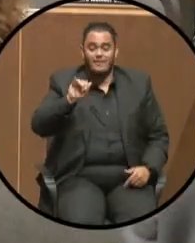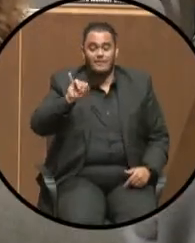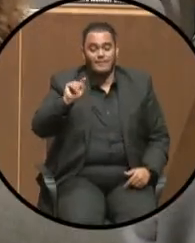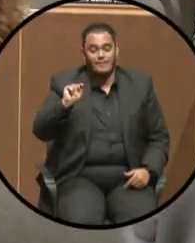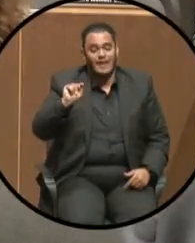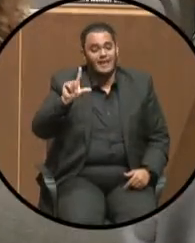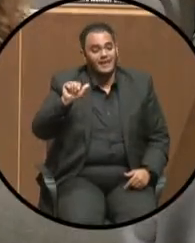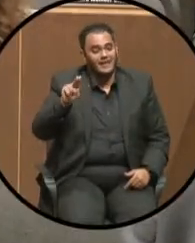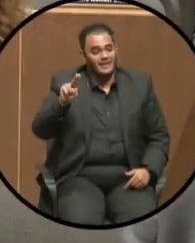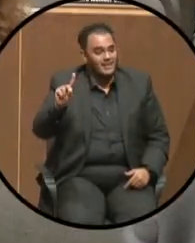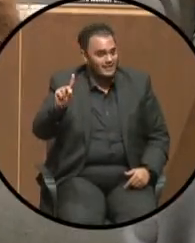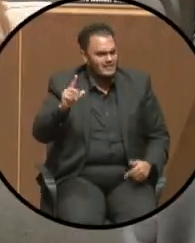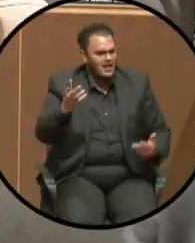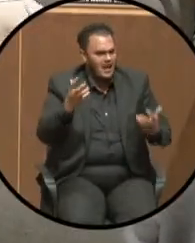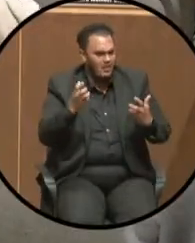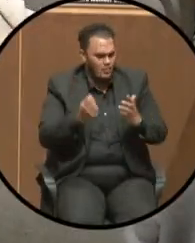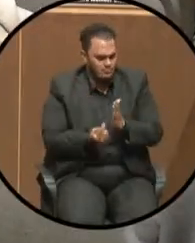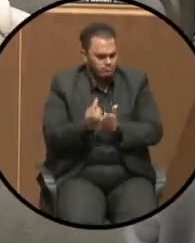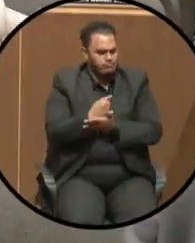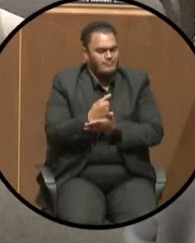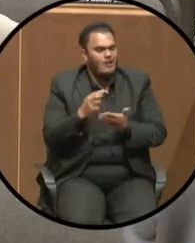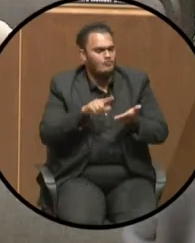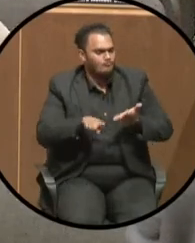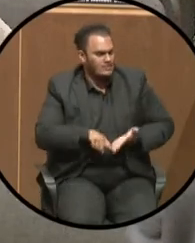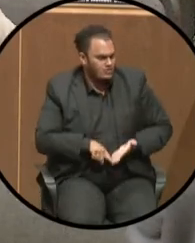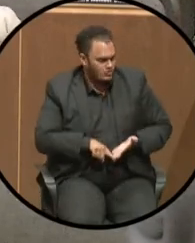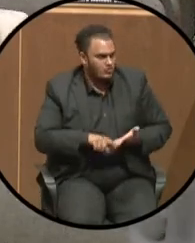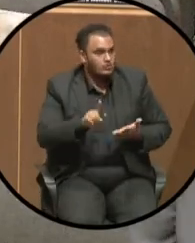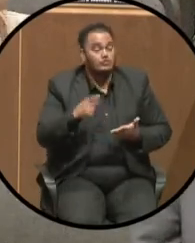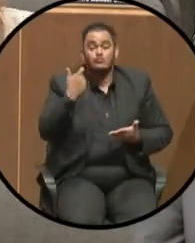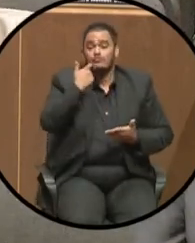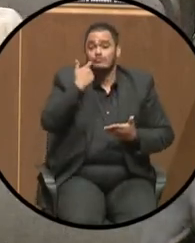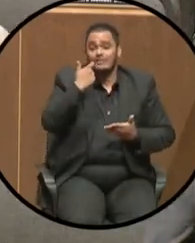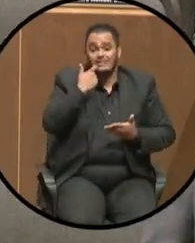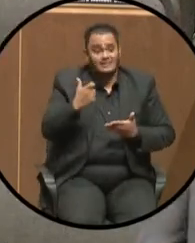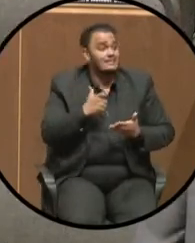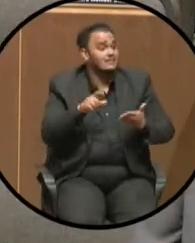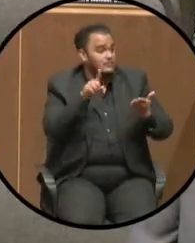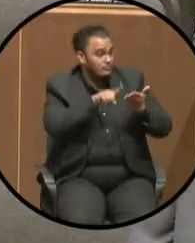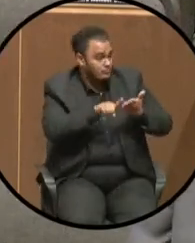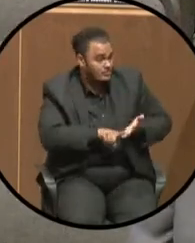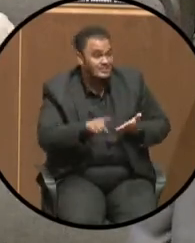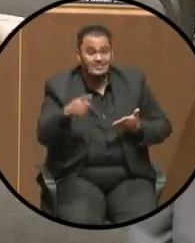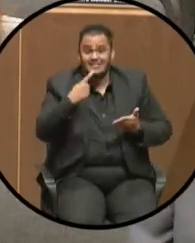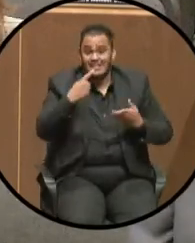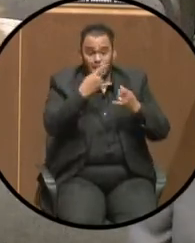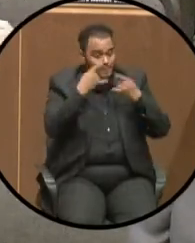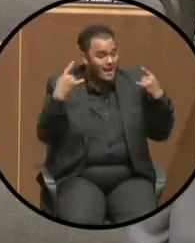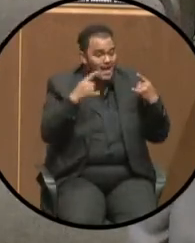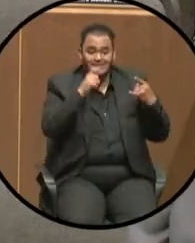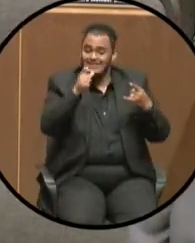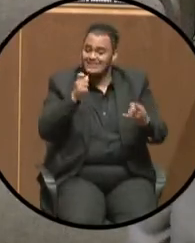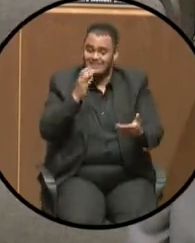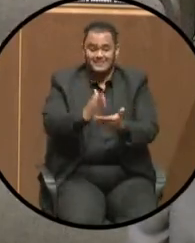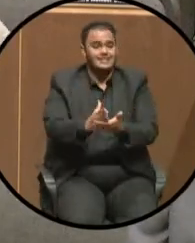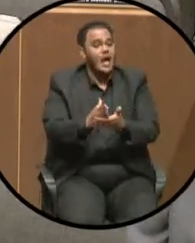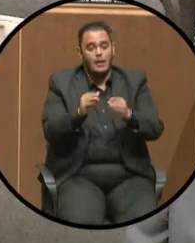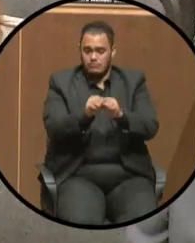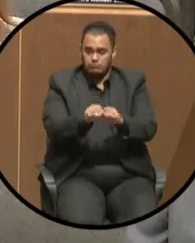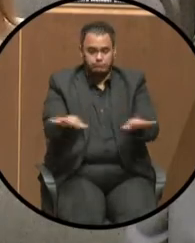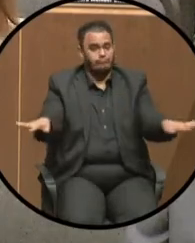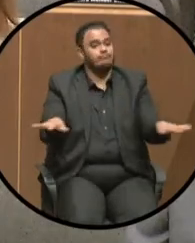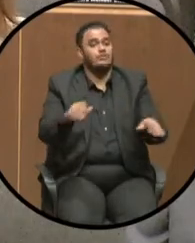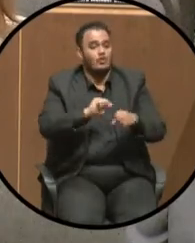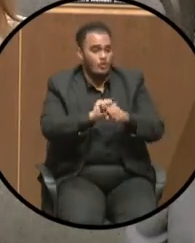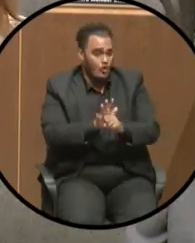through some research. A recent study at the University of Louisville showed that masks did not slow the spread of COVID-19. Another study in the